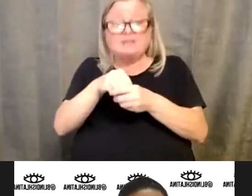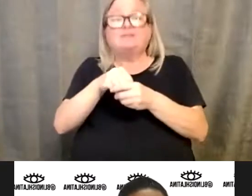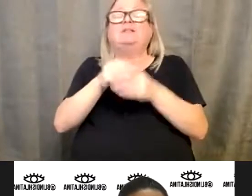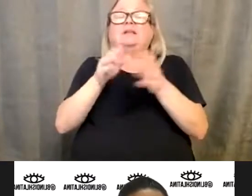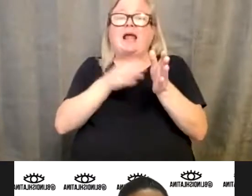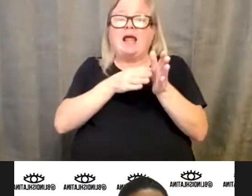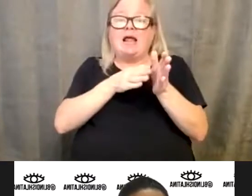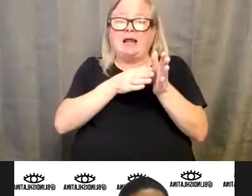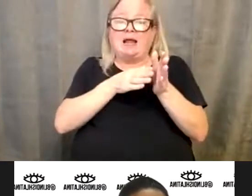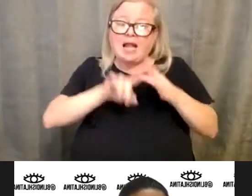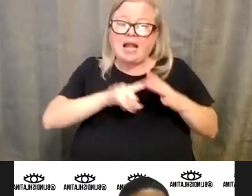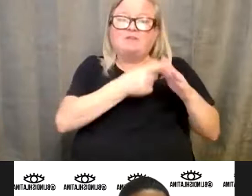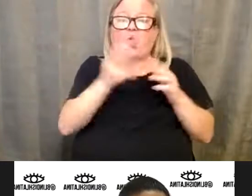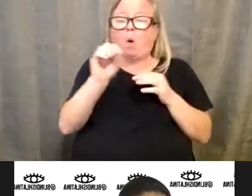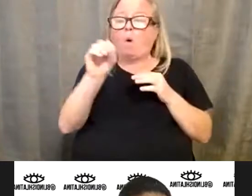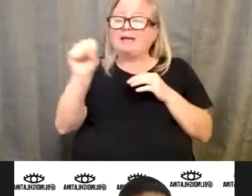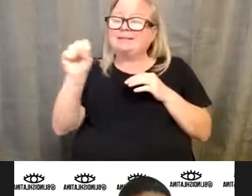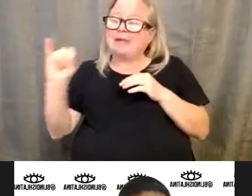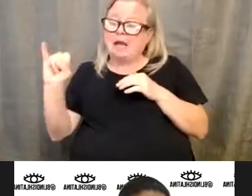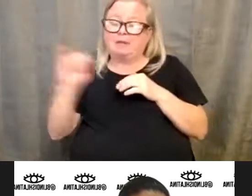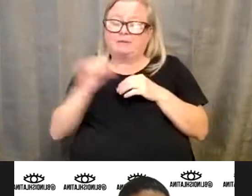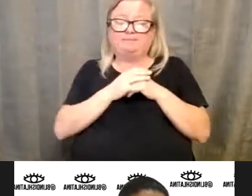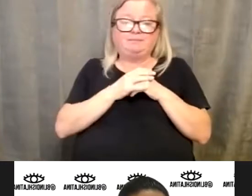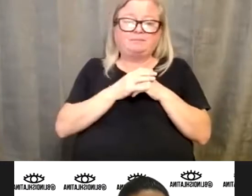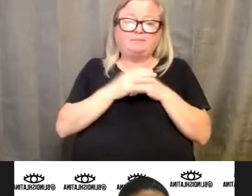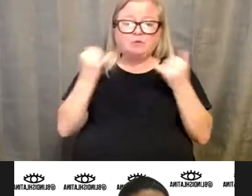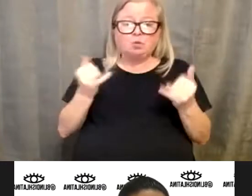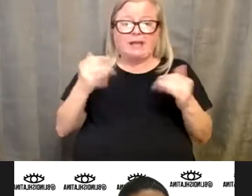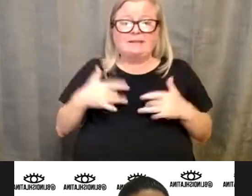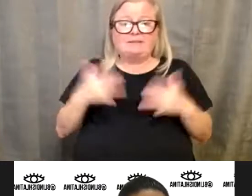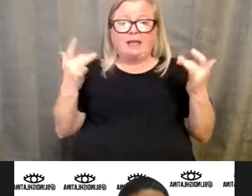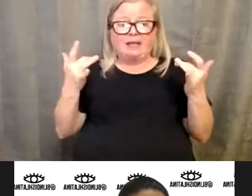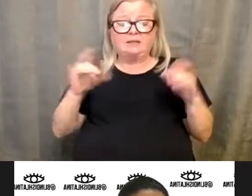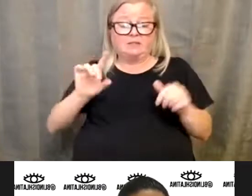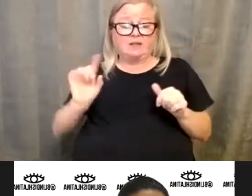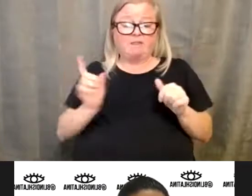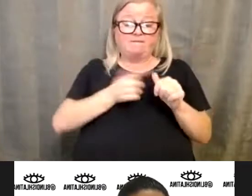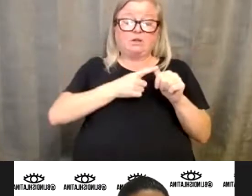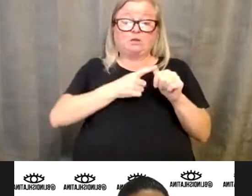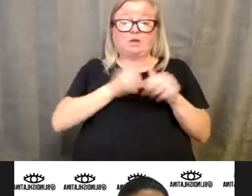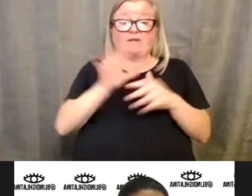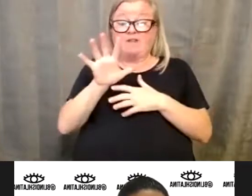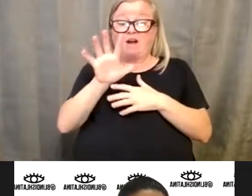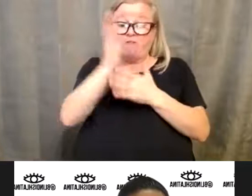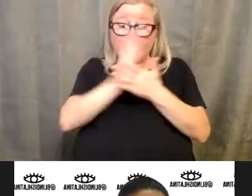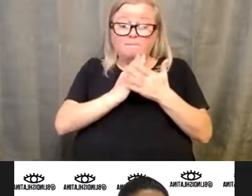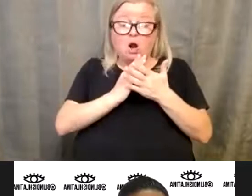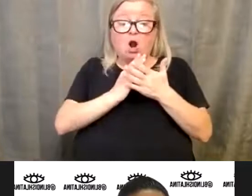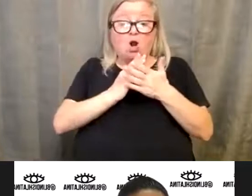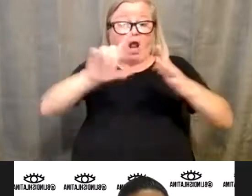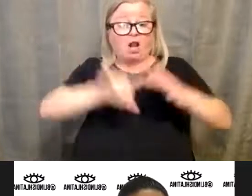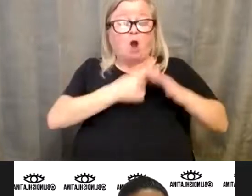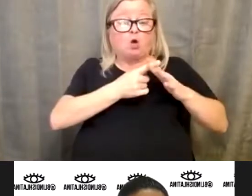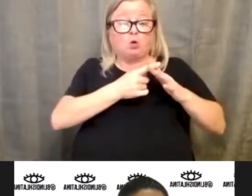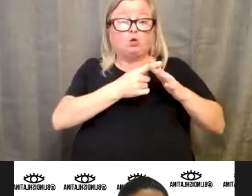Initiatives, or OSSI. Today's event is the first in our 5-part inaugural series of events